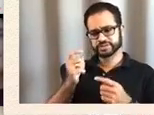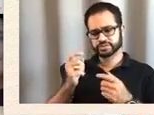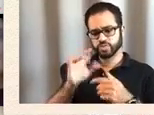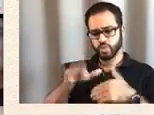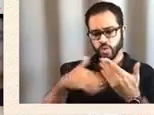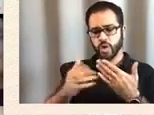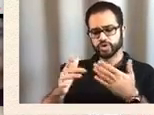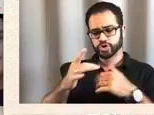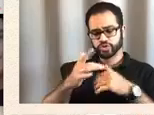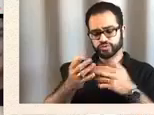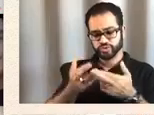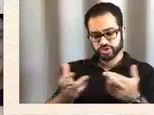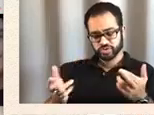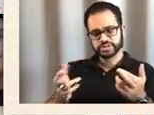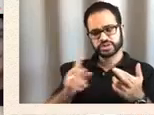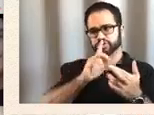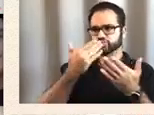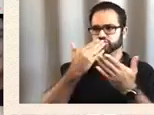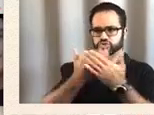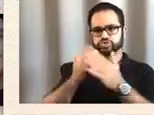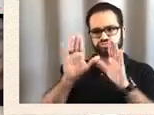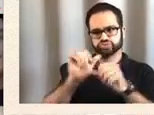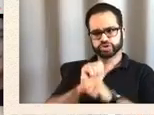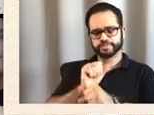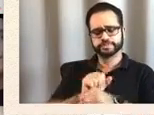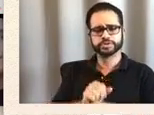job. Quick show of hands,